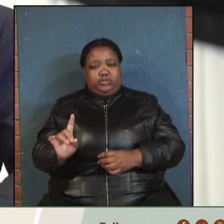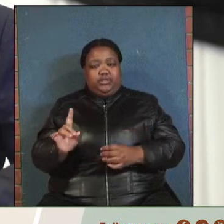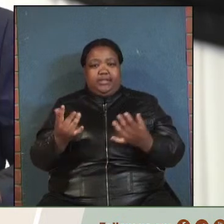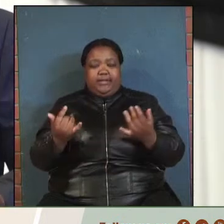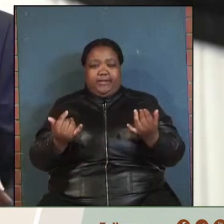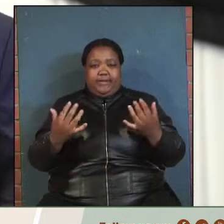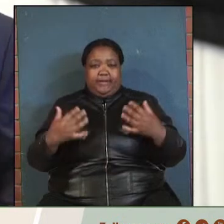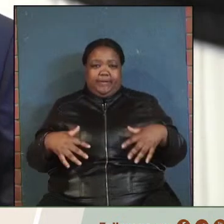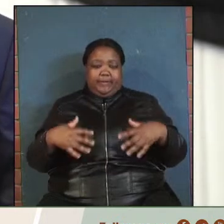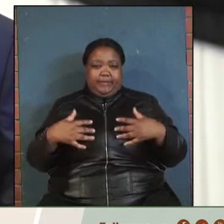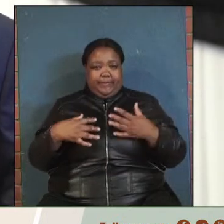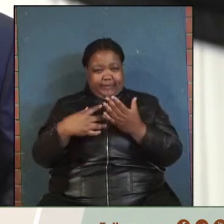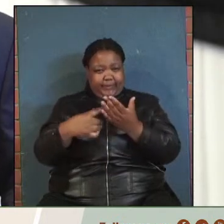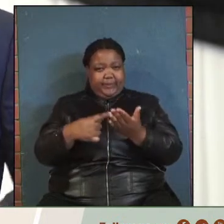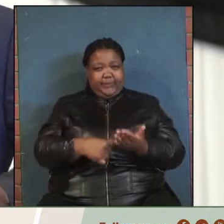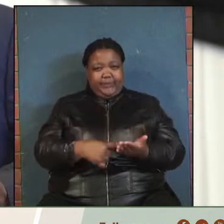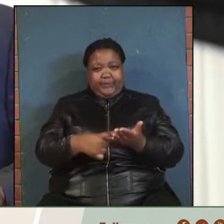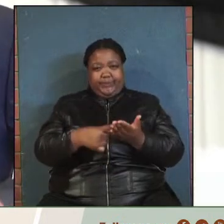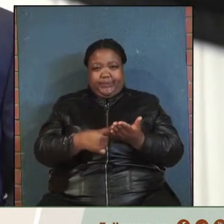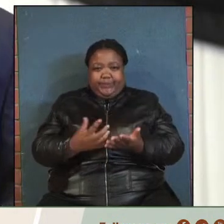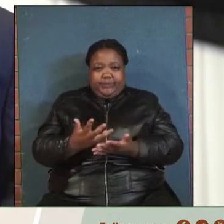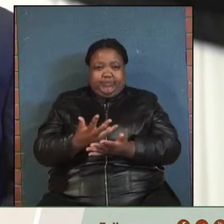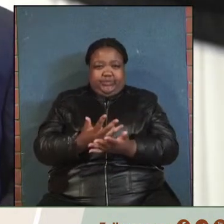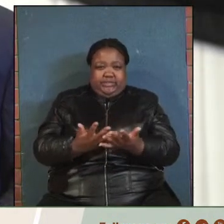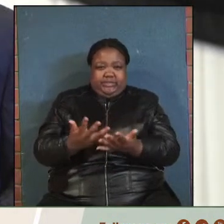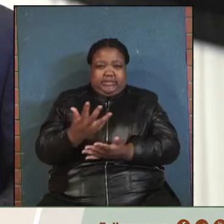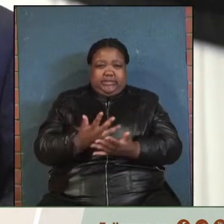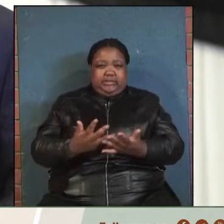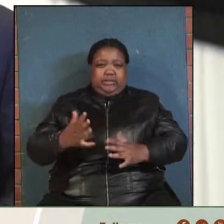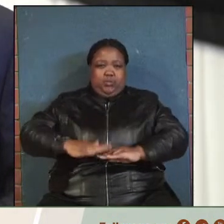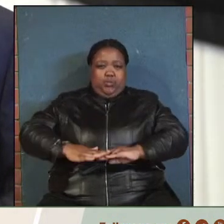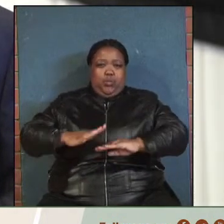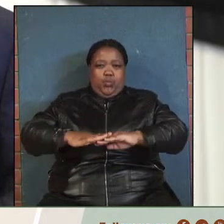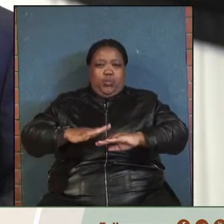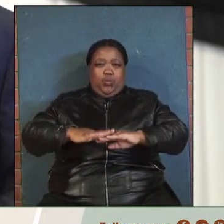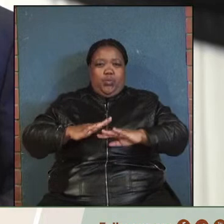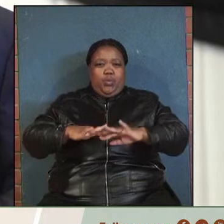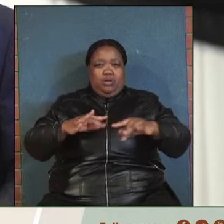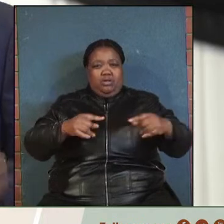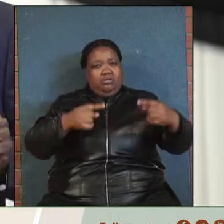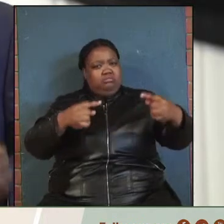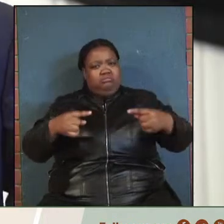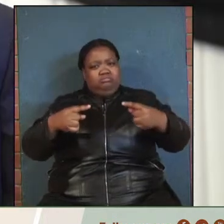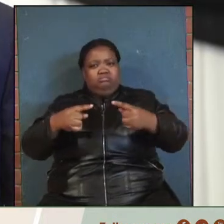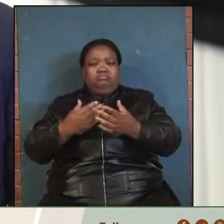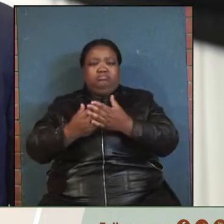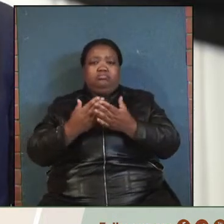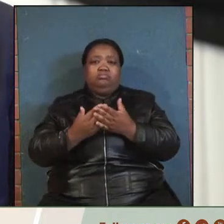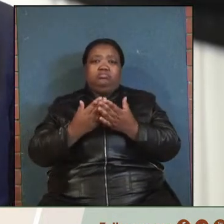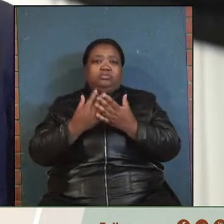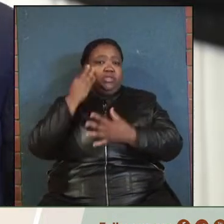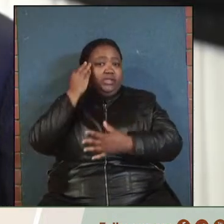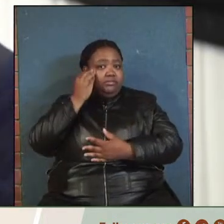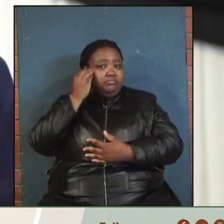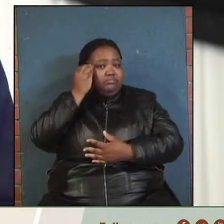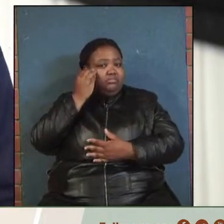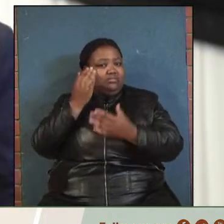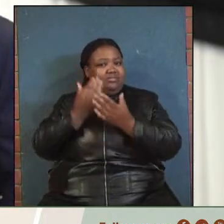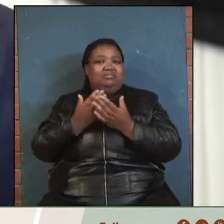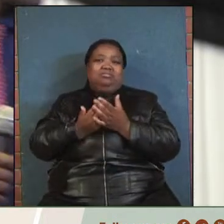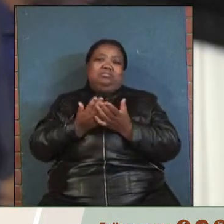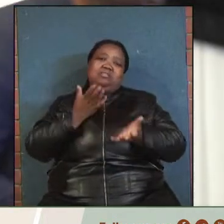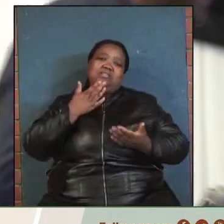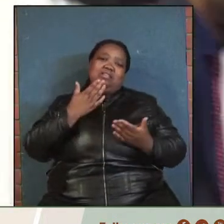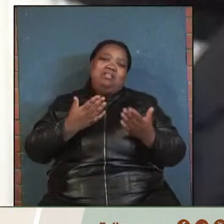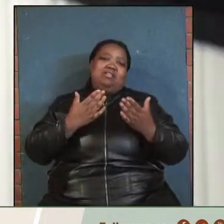very engaging, robust debate and interesting. Thank you very much.